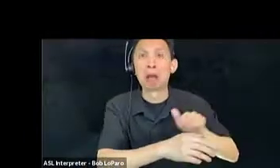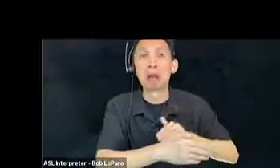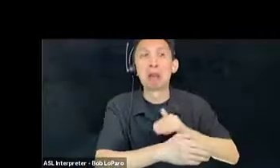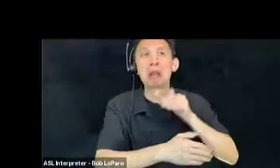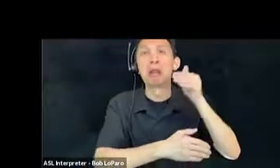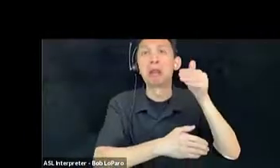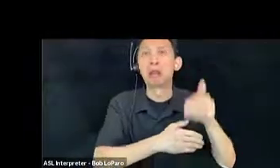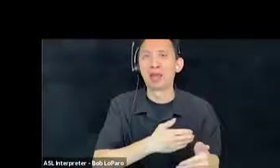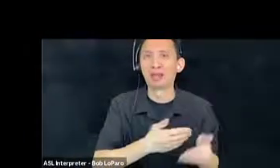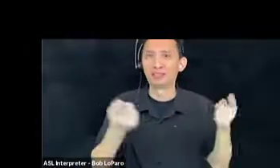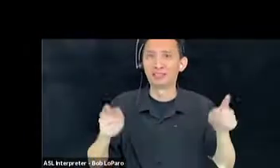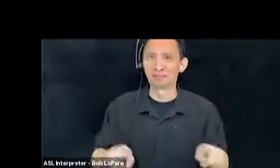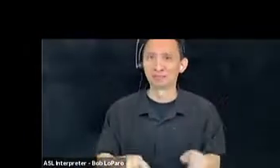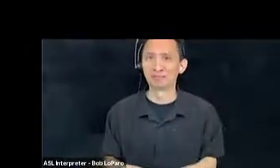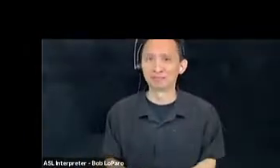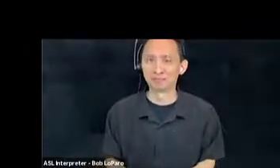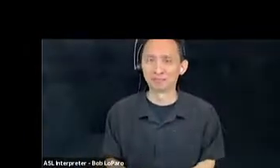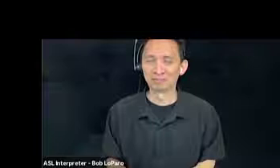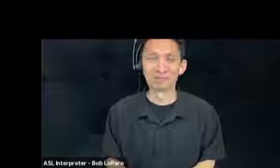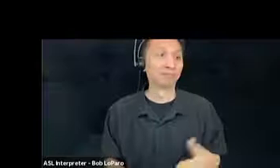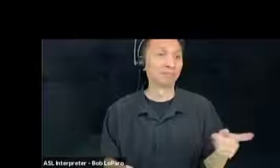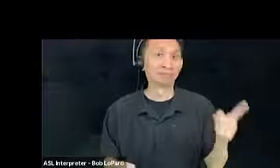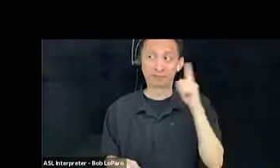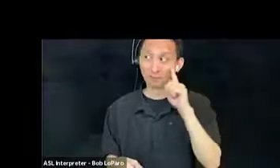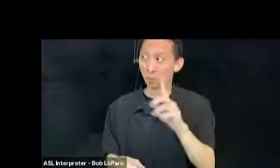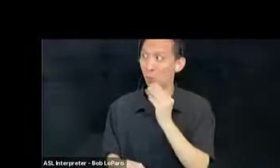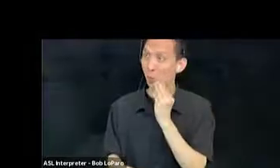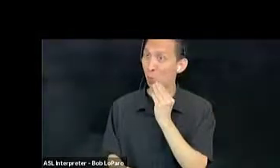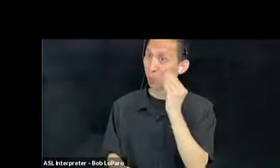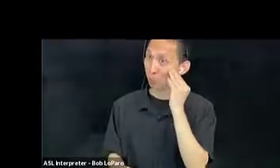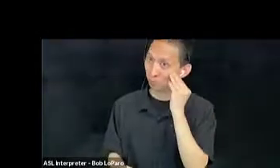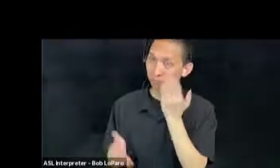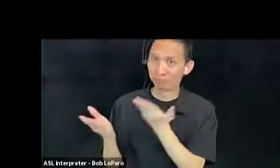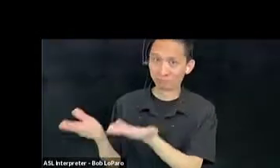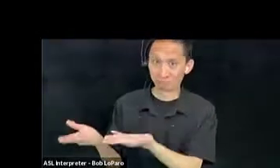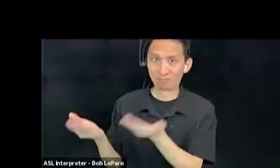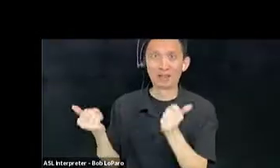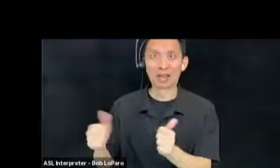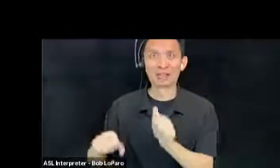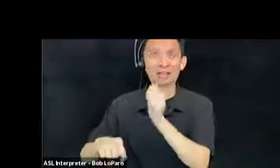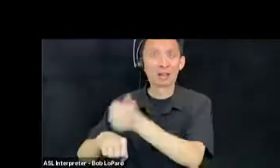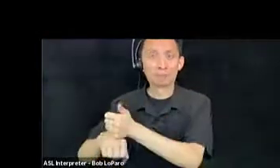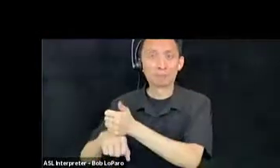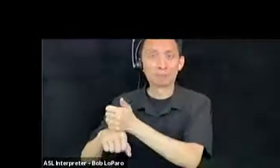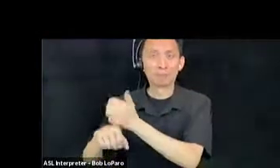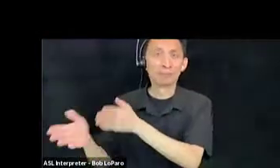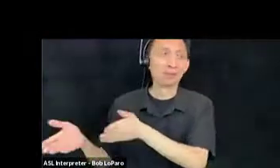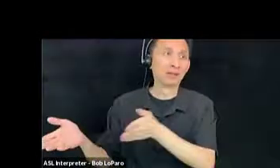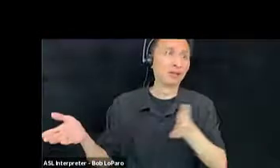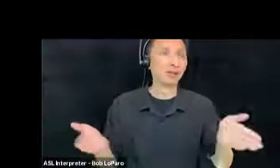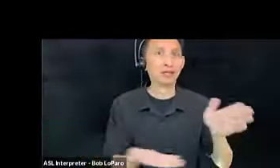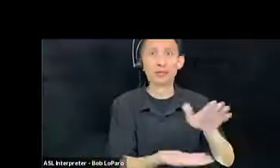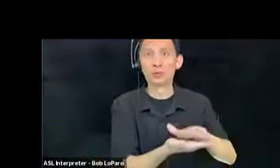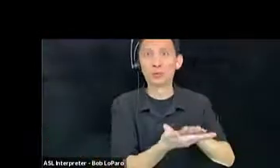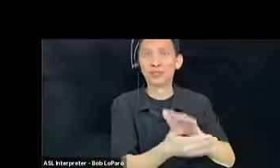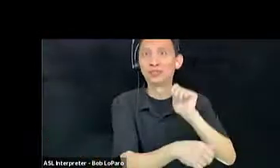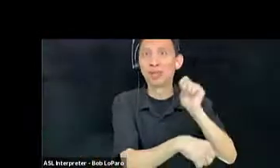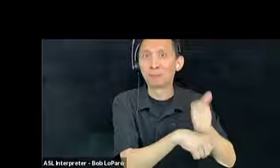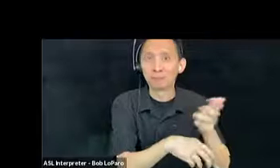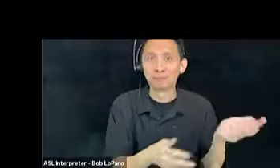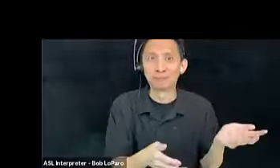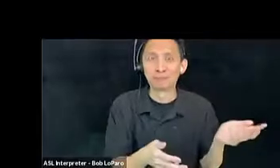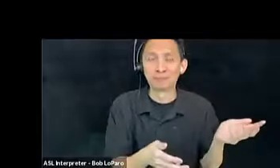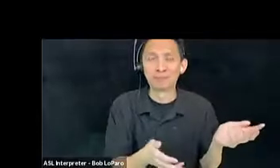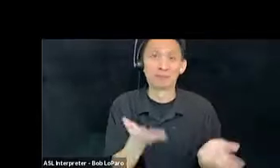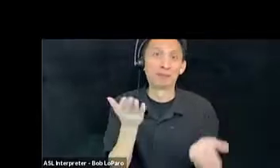I'm hoping to show you at least examples of each of these types of things. We're going to see them in schools. We might see them in therapies,